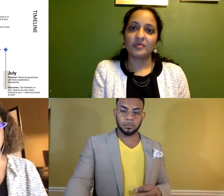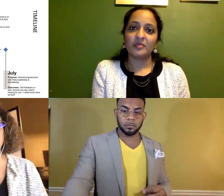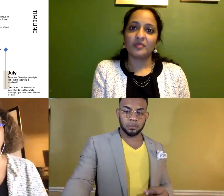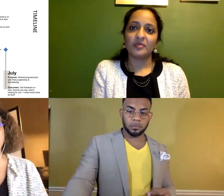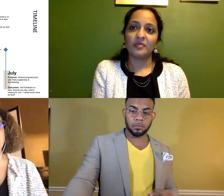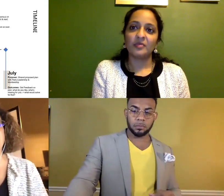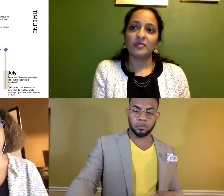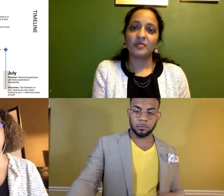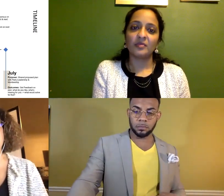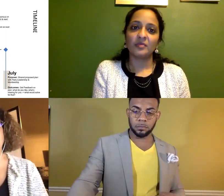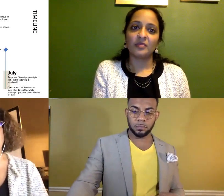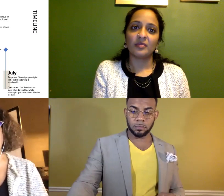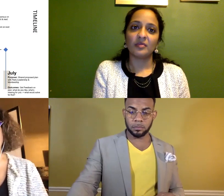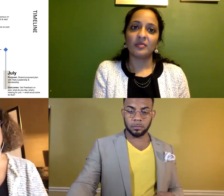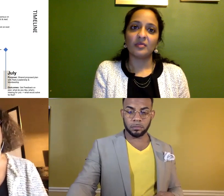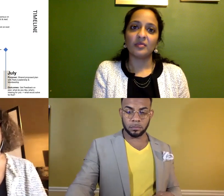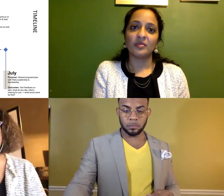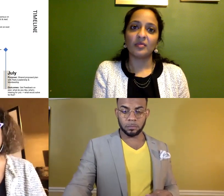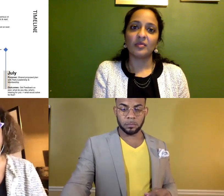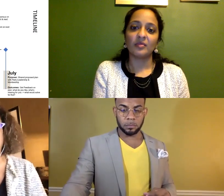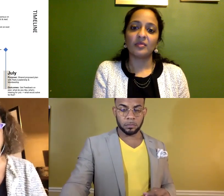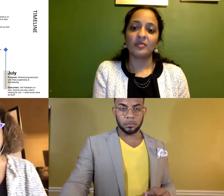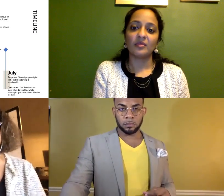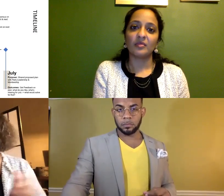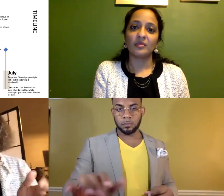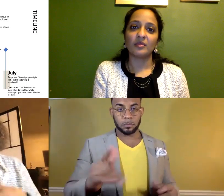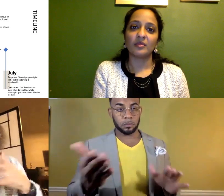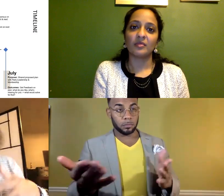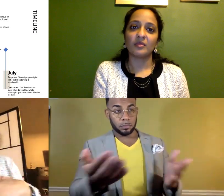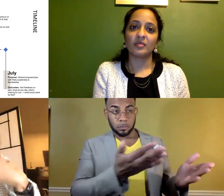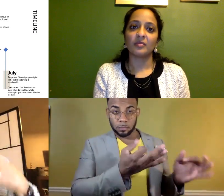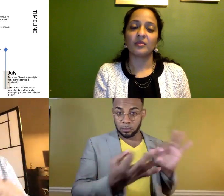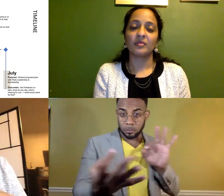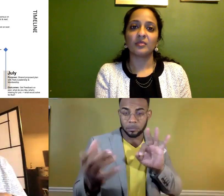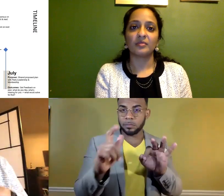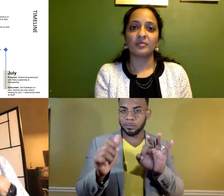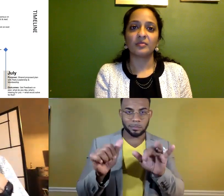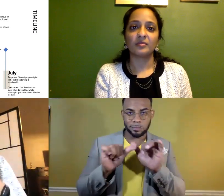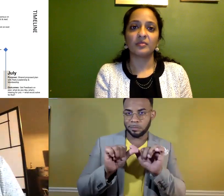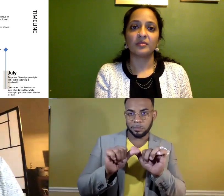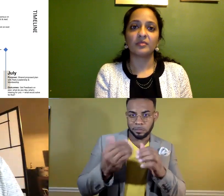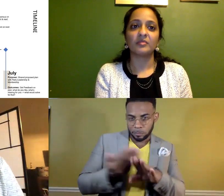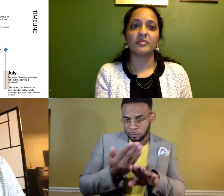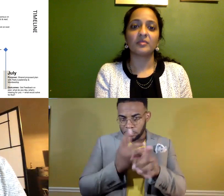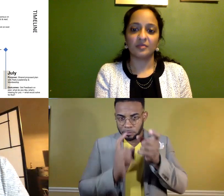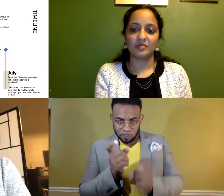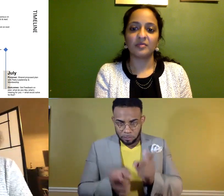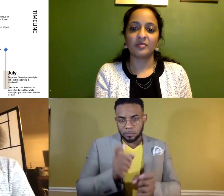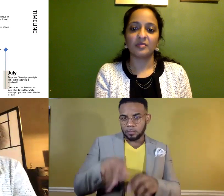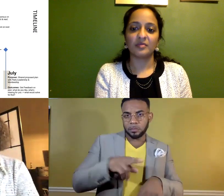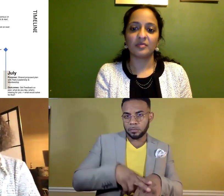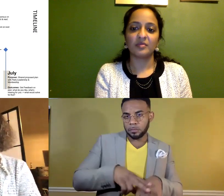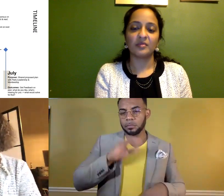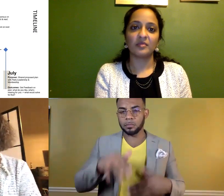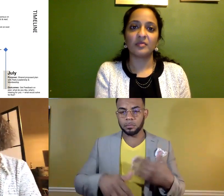about bringing it back to you all for feedback. And yes, they're going to keep revising it and iterating it so